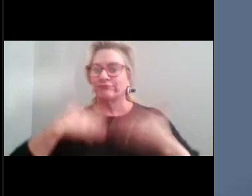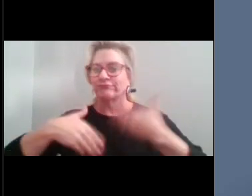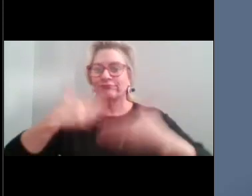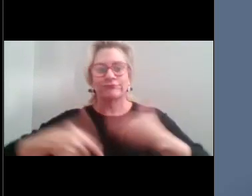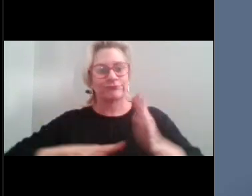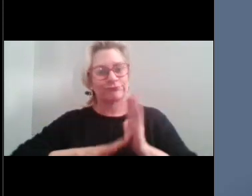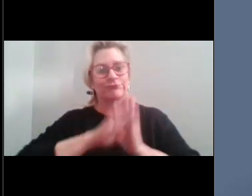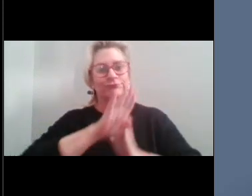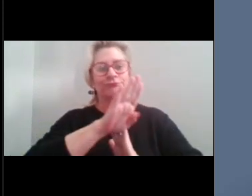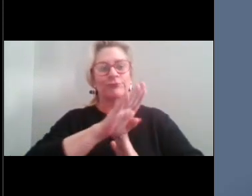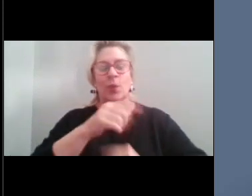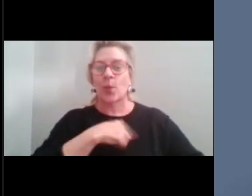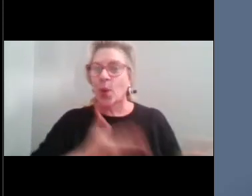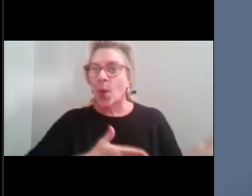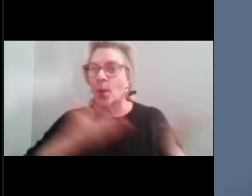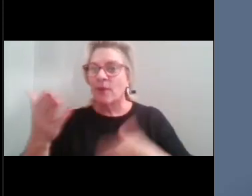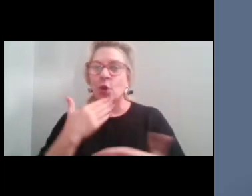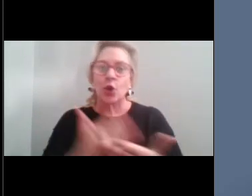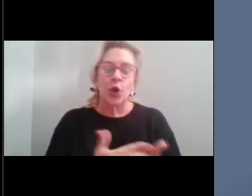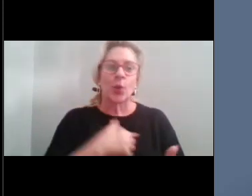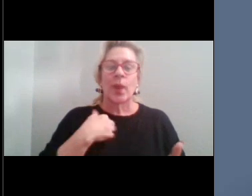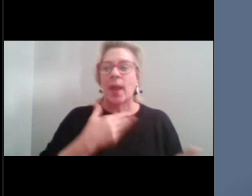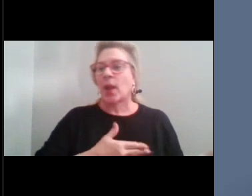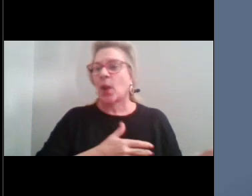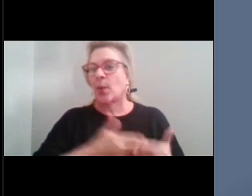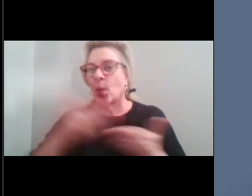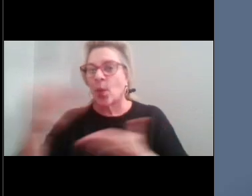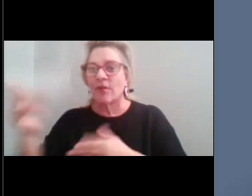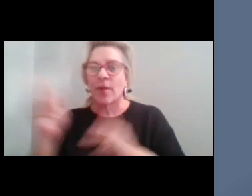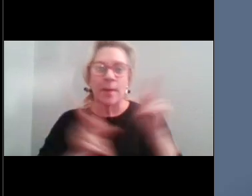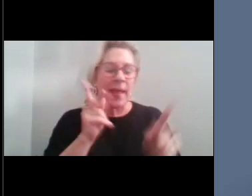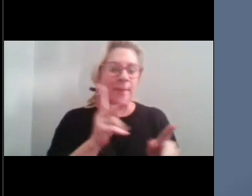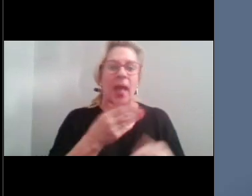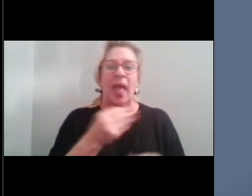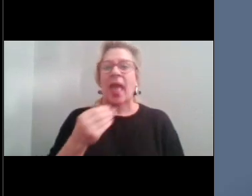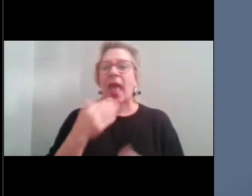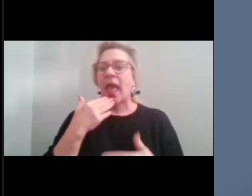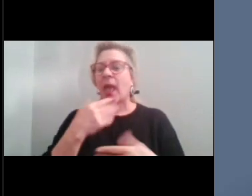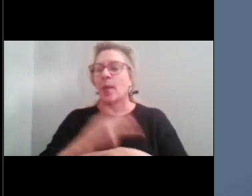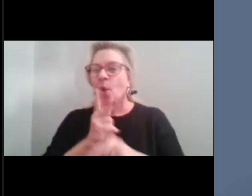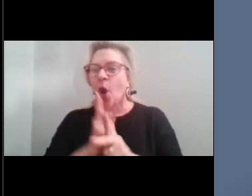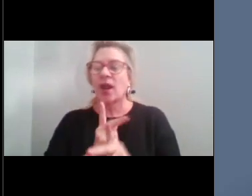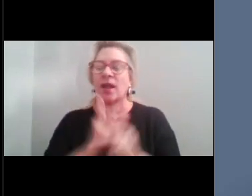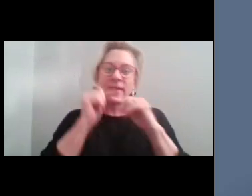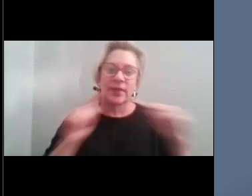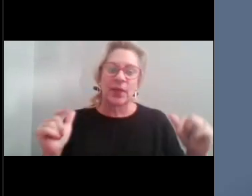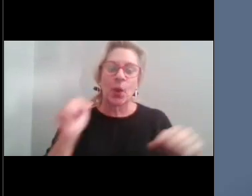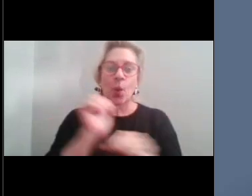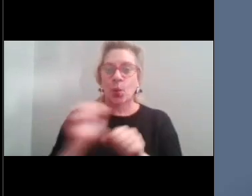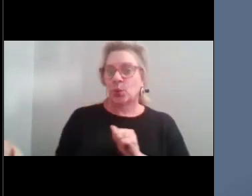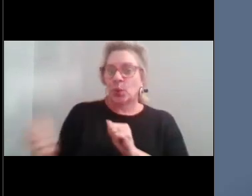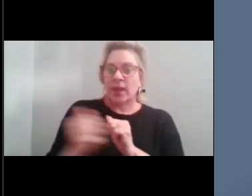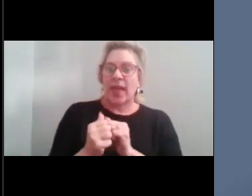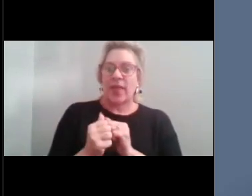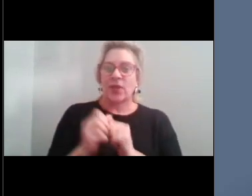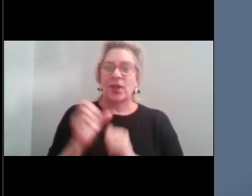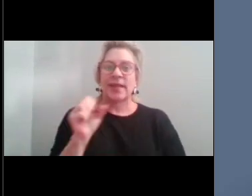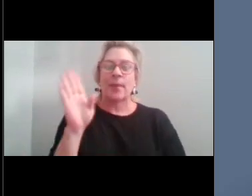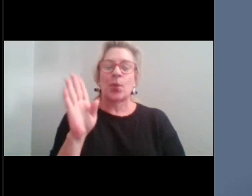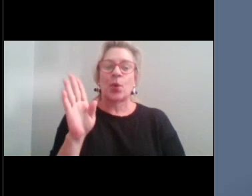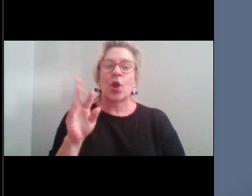goods, we are moving our local, state, and national economy forward. And working together, the San Bernardino